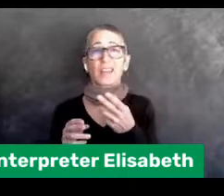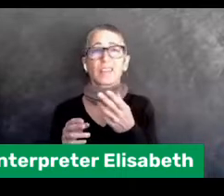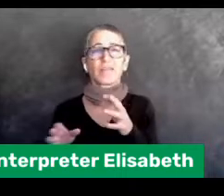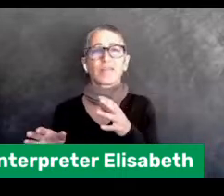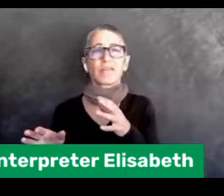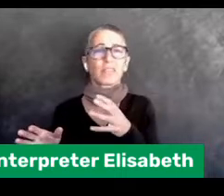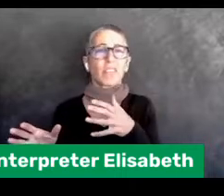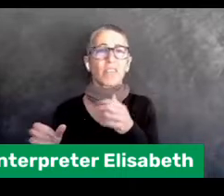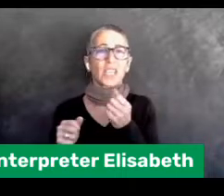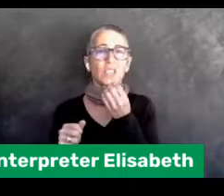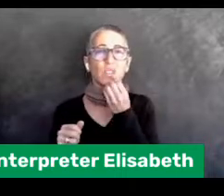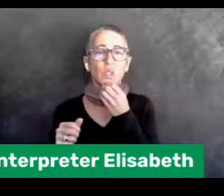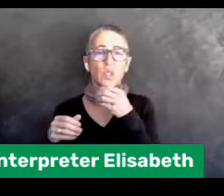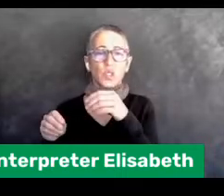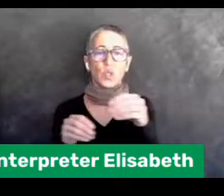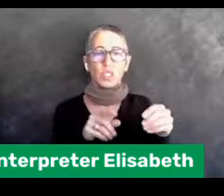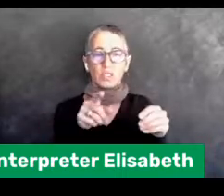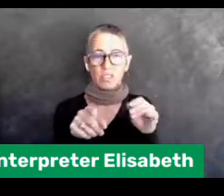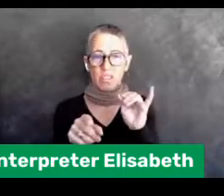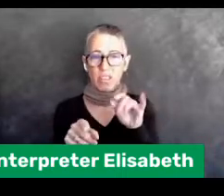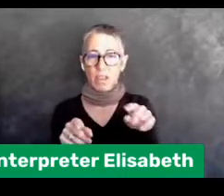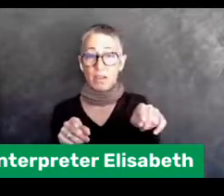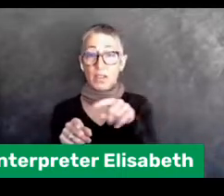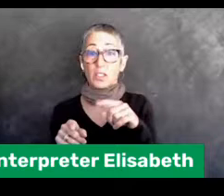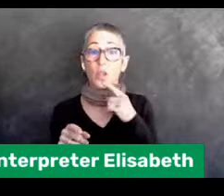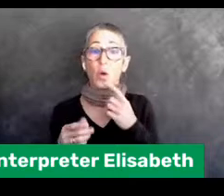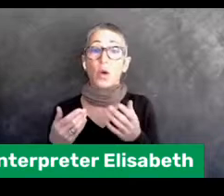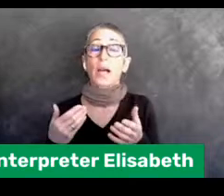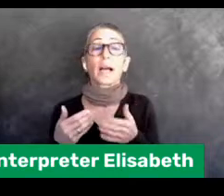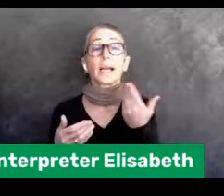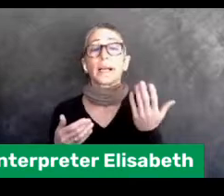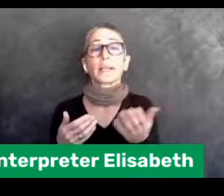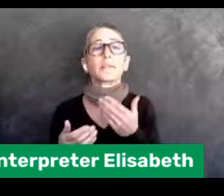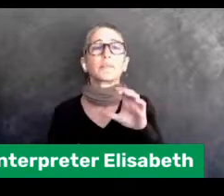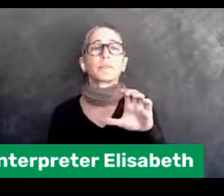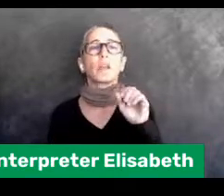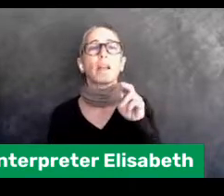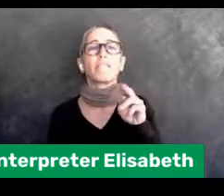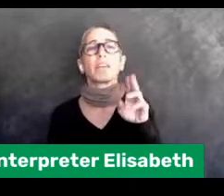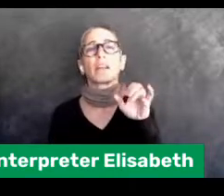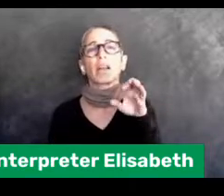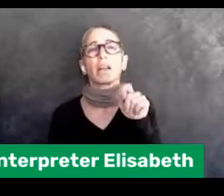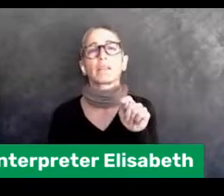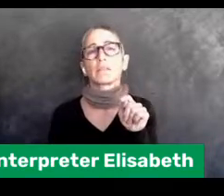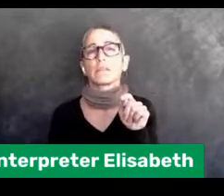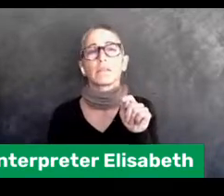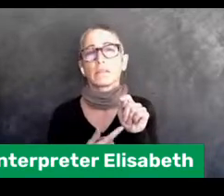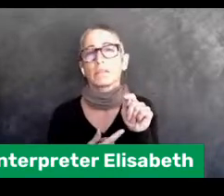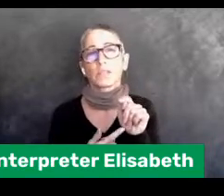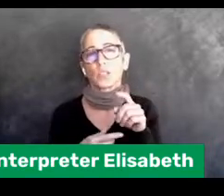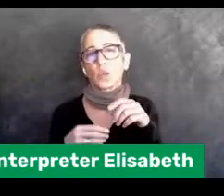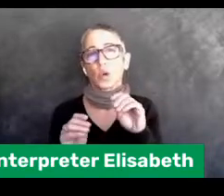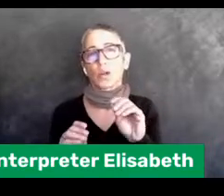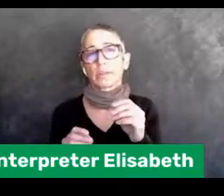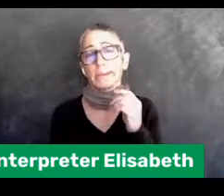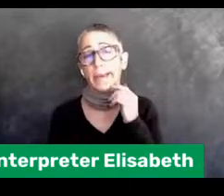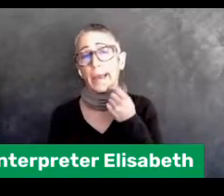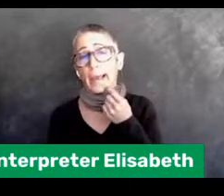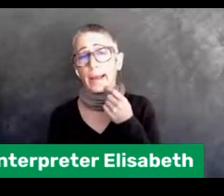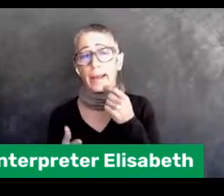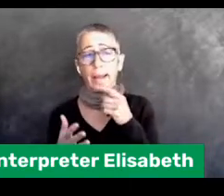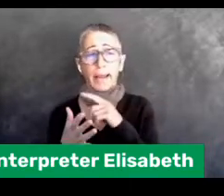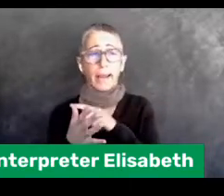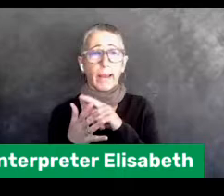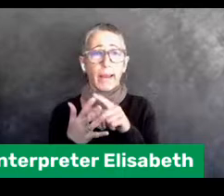slide. And a lot of these convenience stores have aisles that are packed with endless candy selections